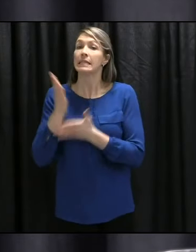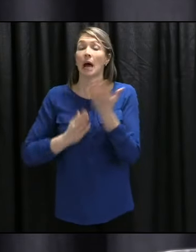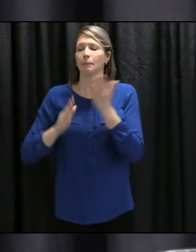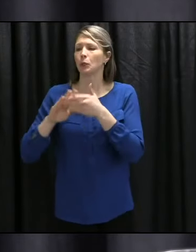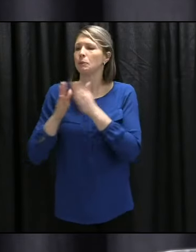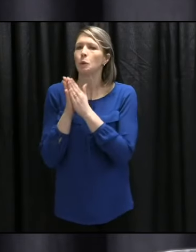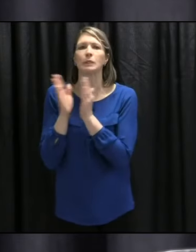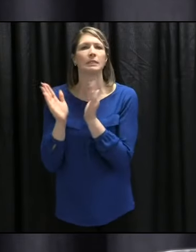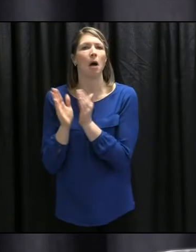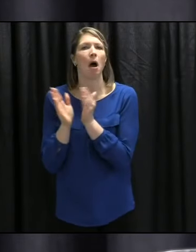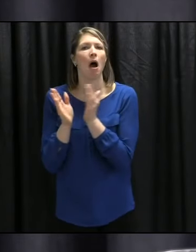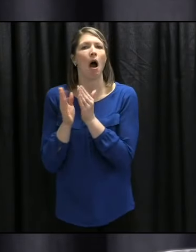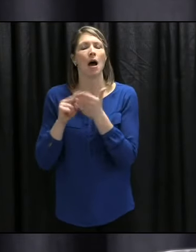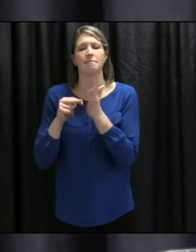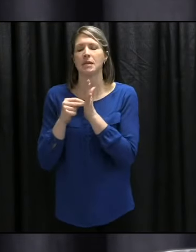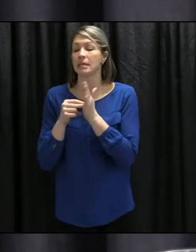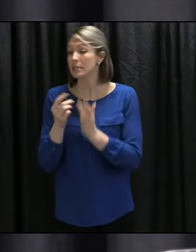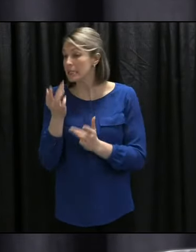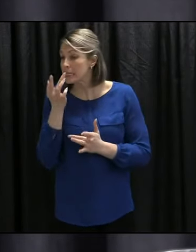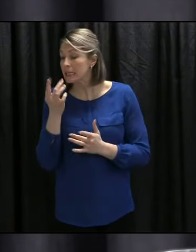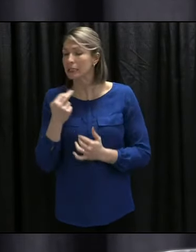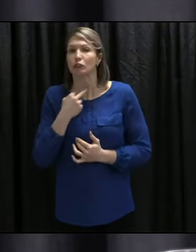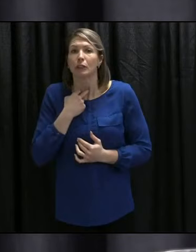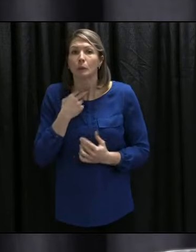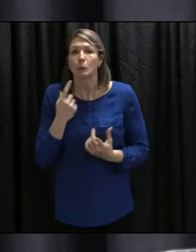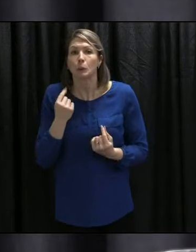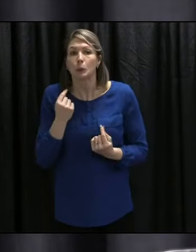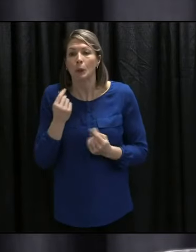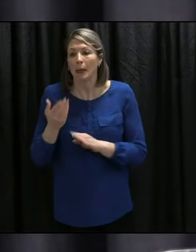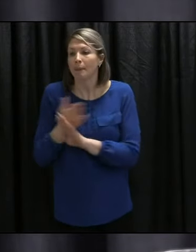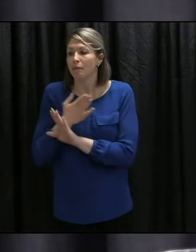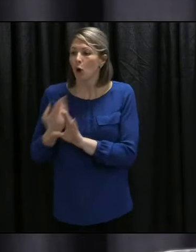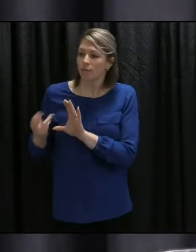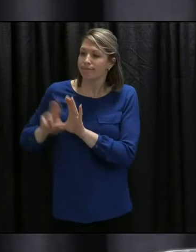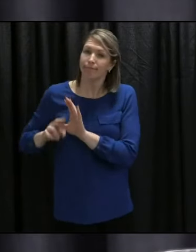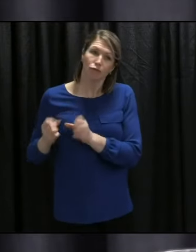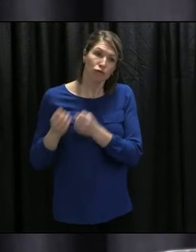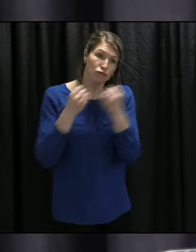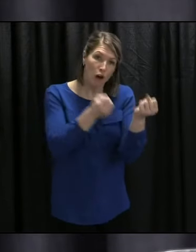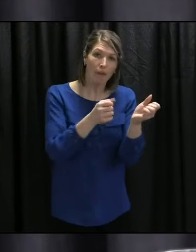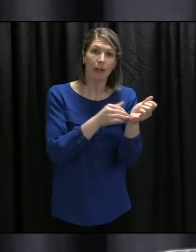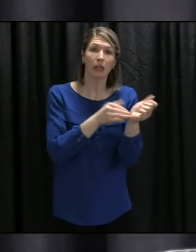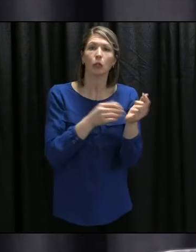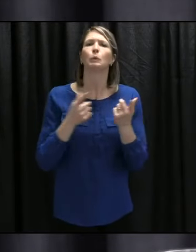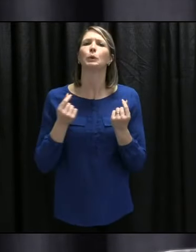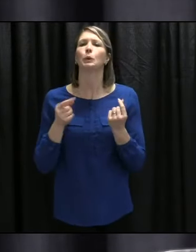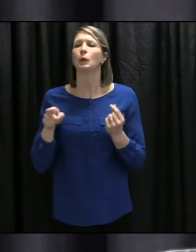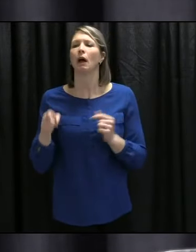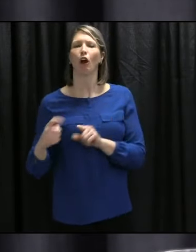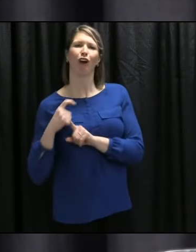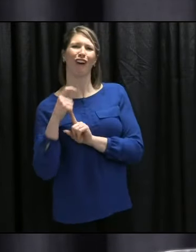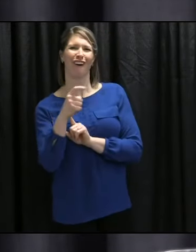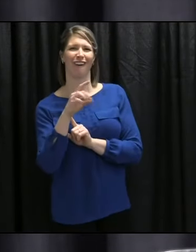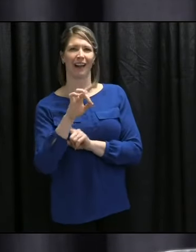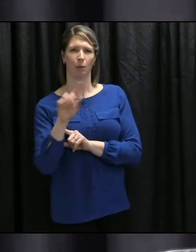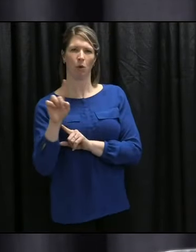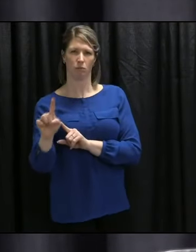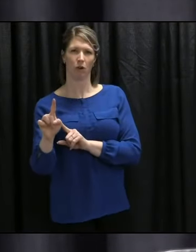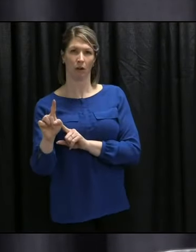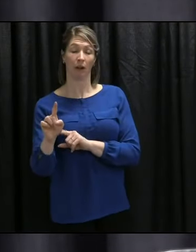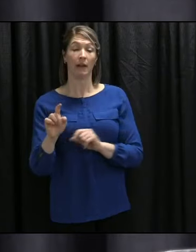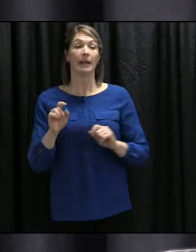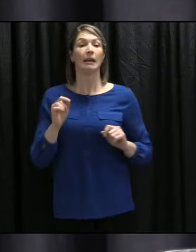to 60%. So it's not just for that. We can break down